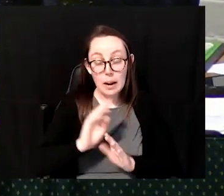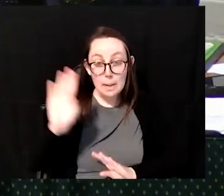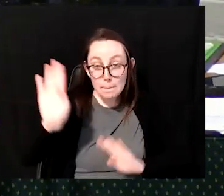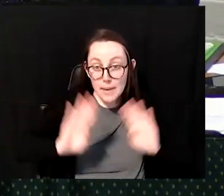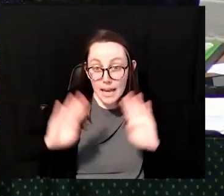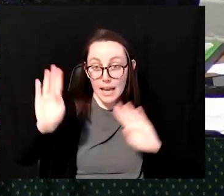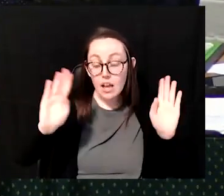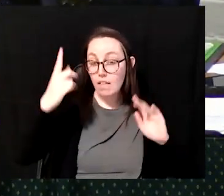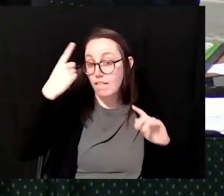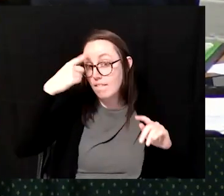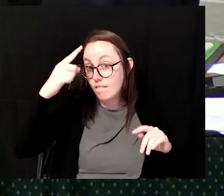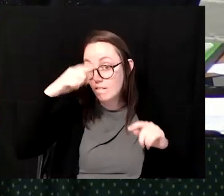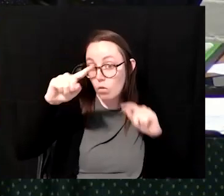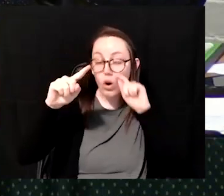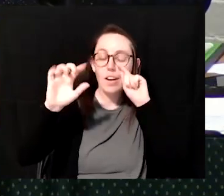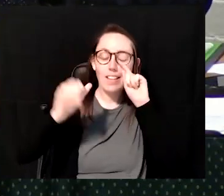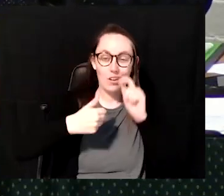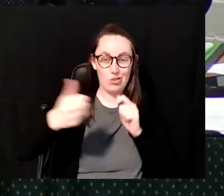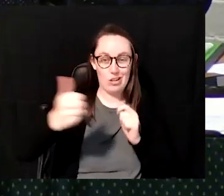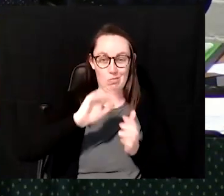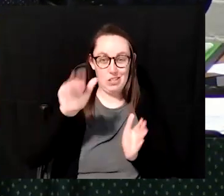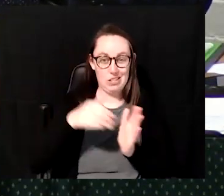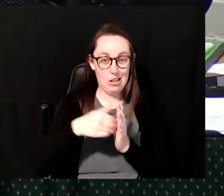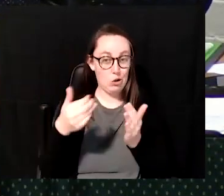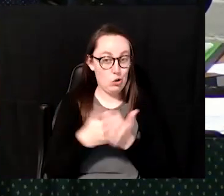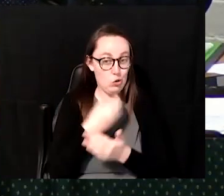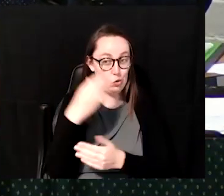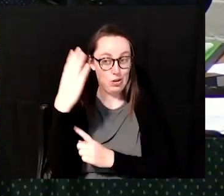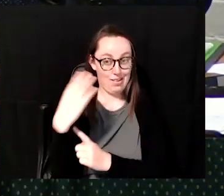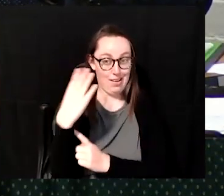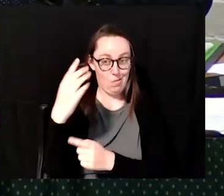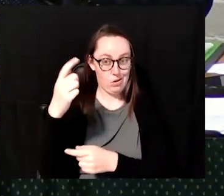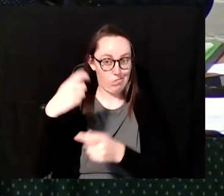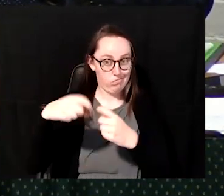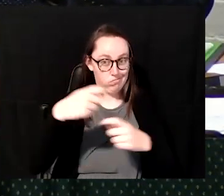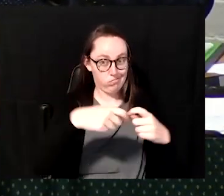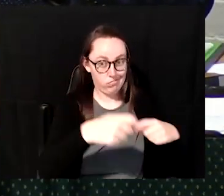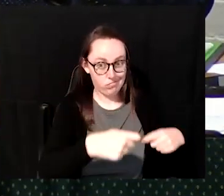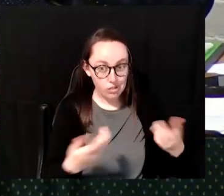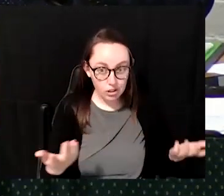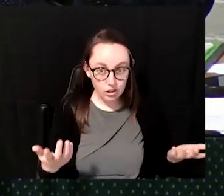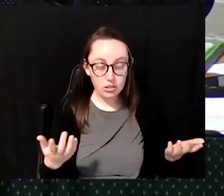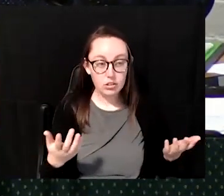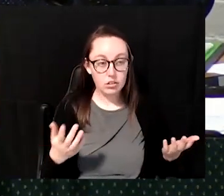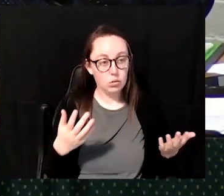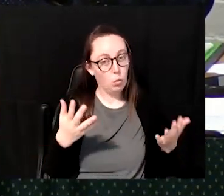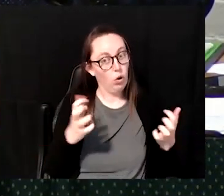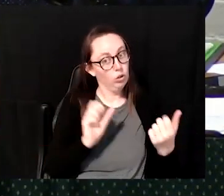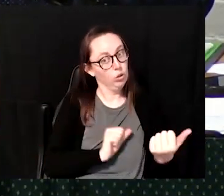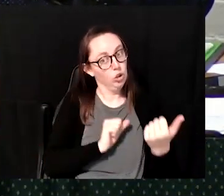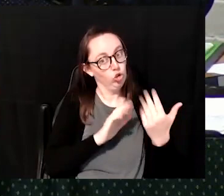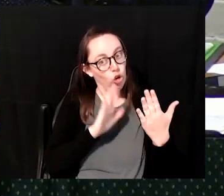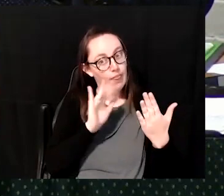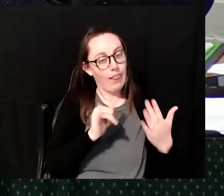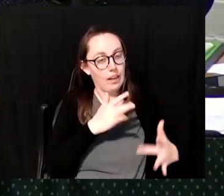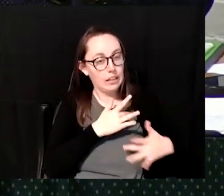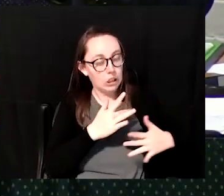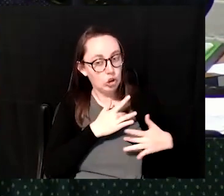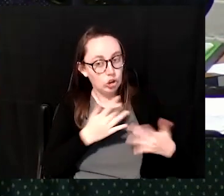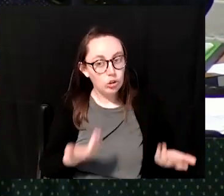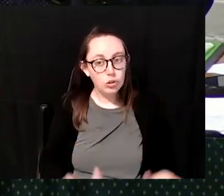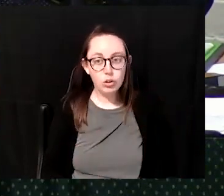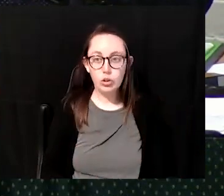address that safety concern so we were able to do